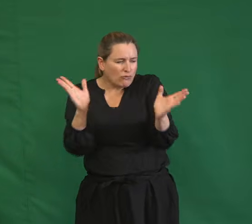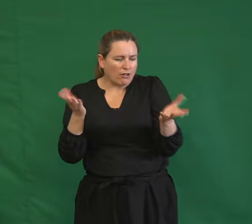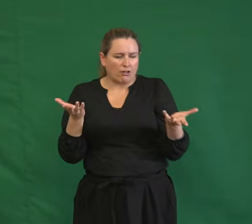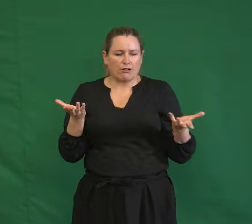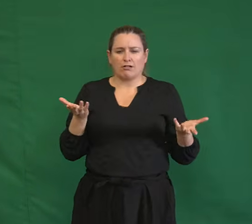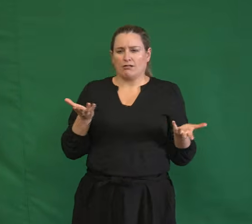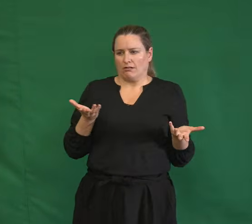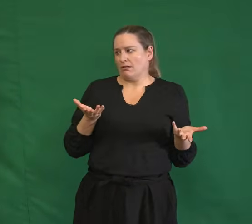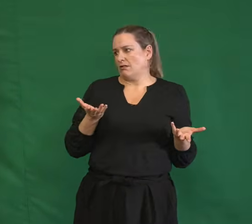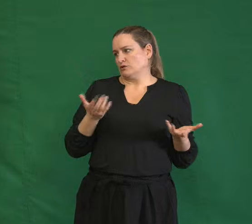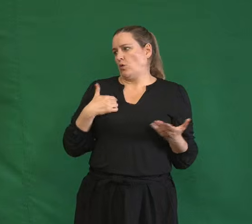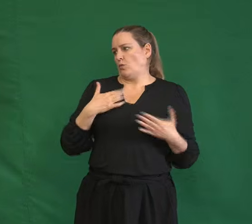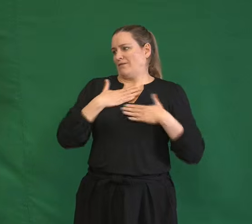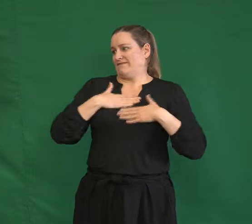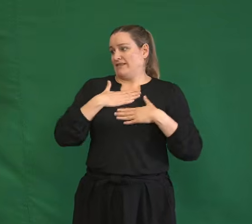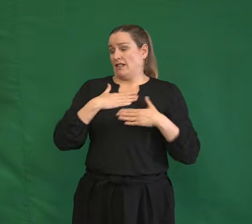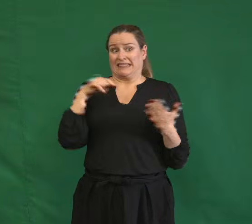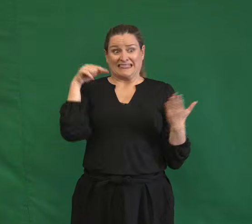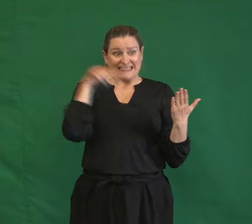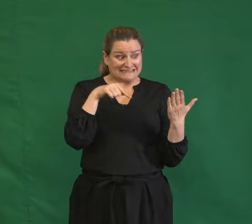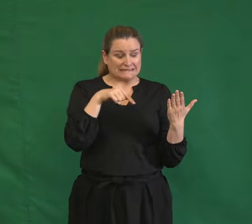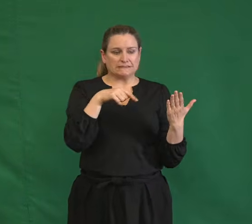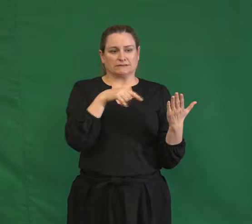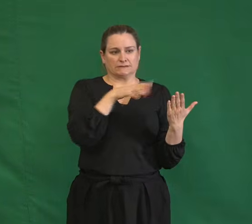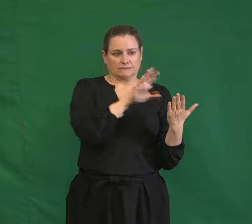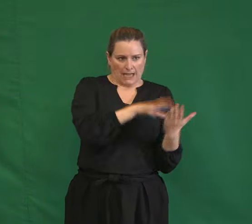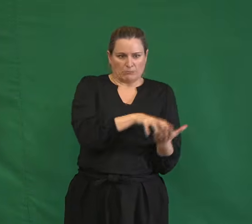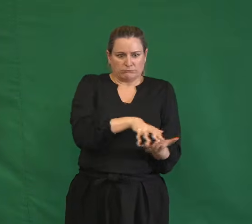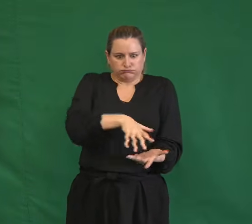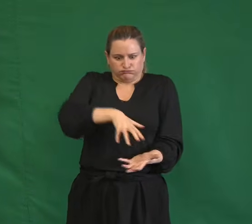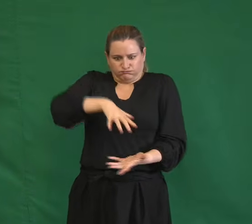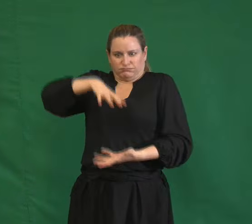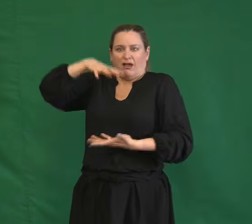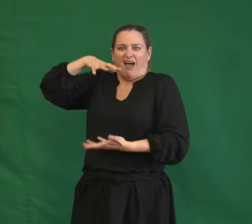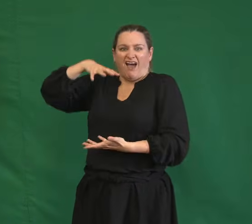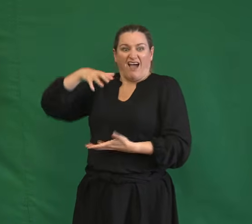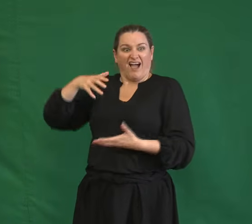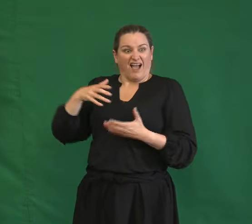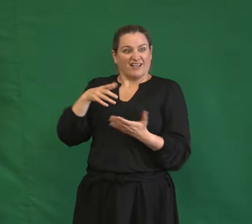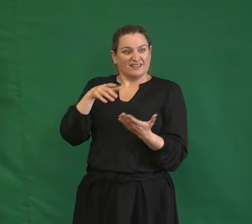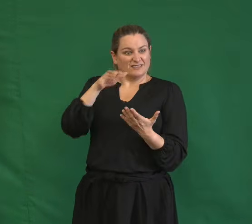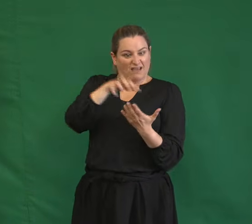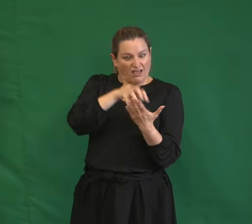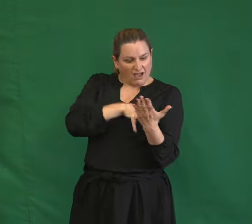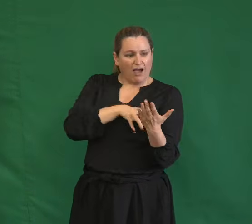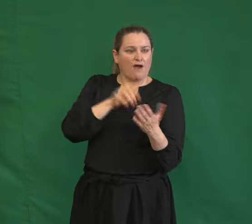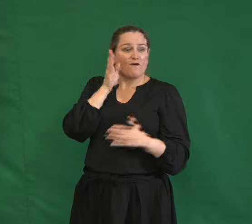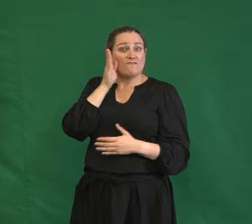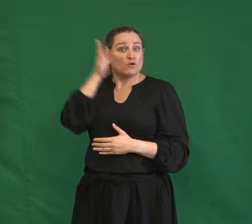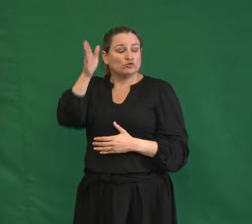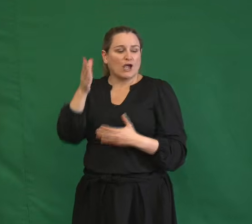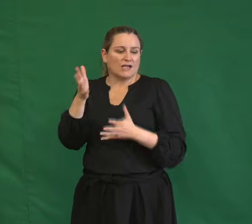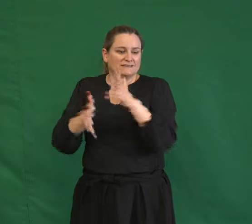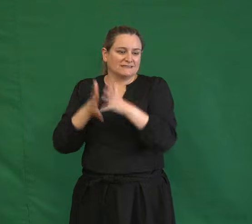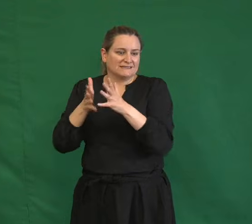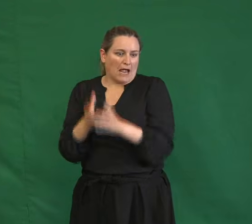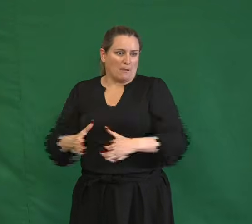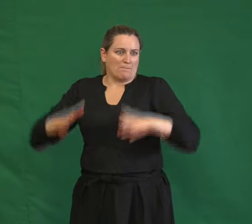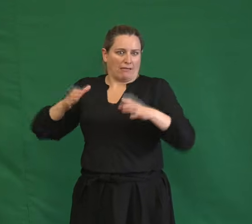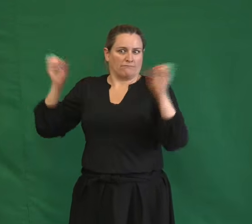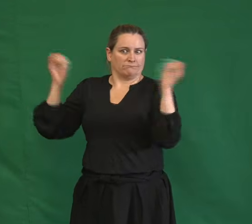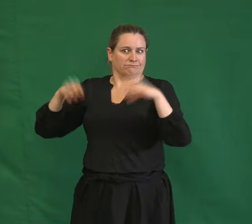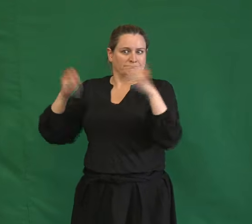we foresee that the data of this could be some of the first data that could be included in the future sign bank for South African Sign